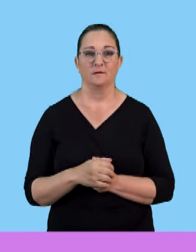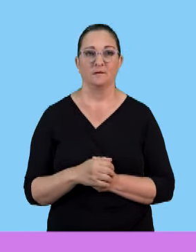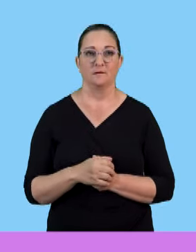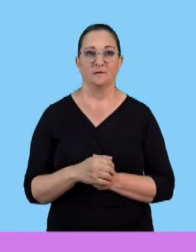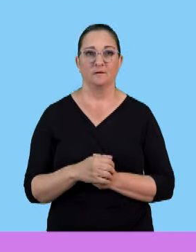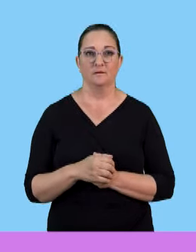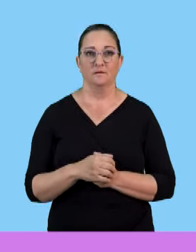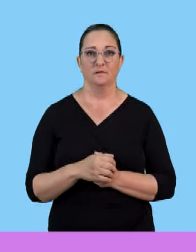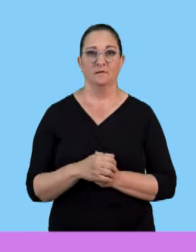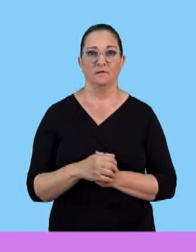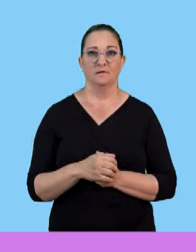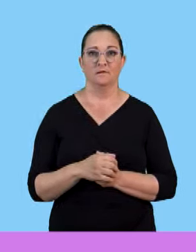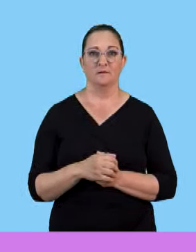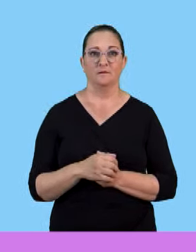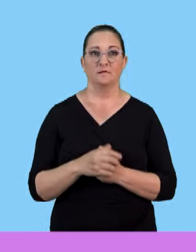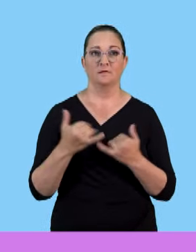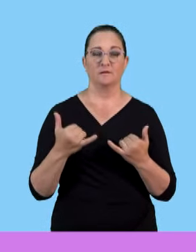5,642.50. Now,